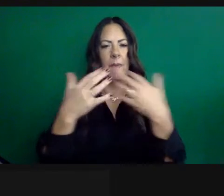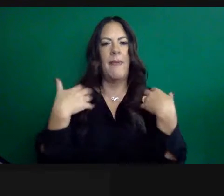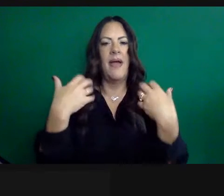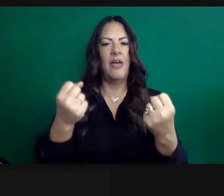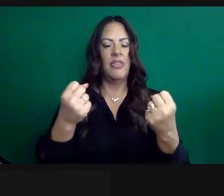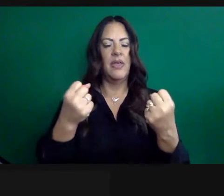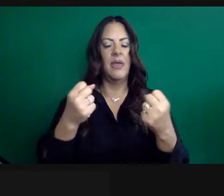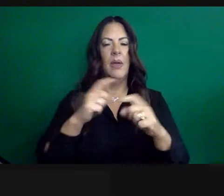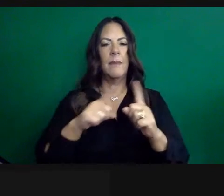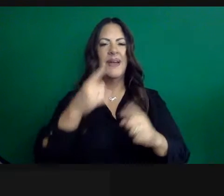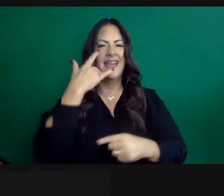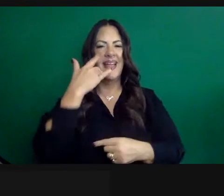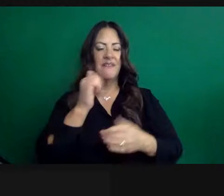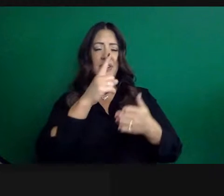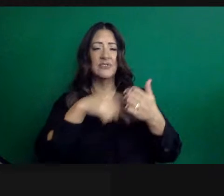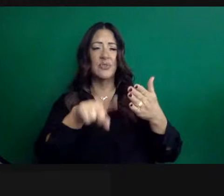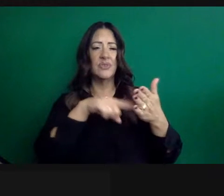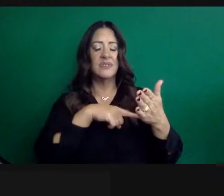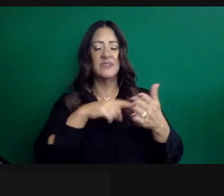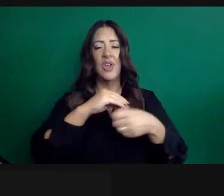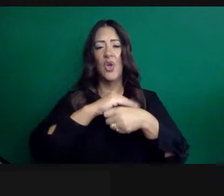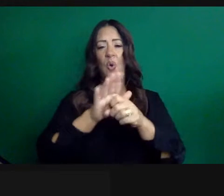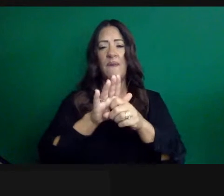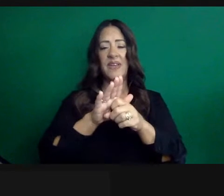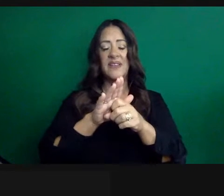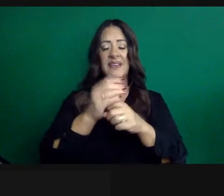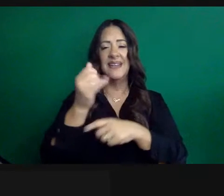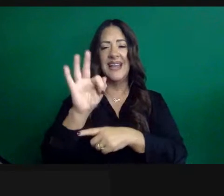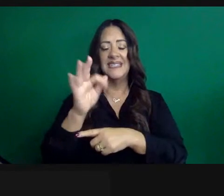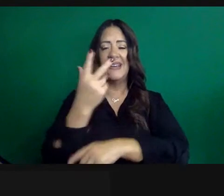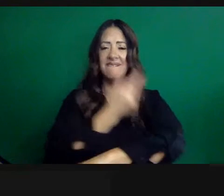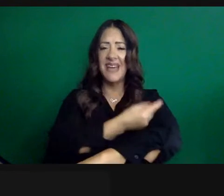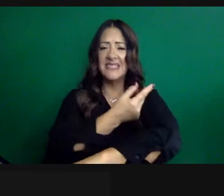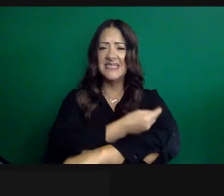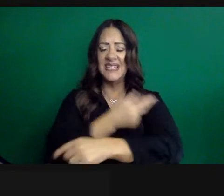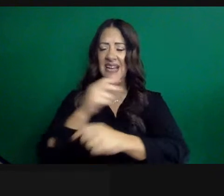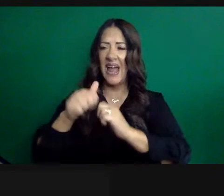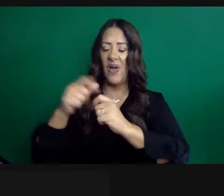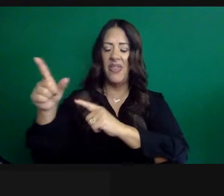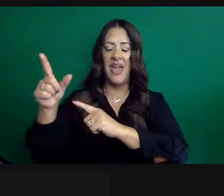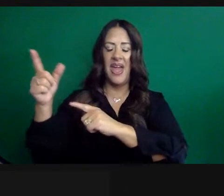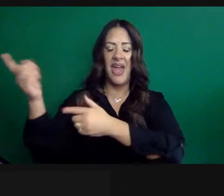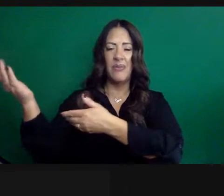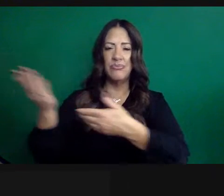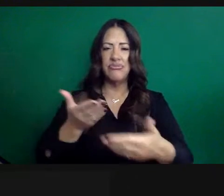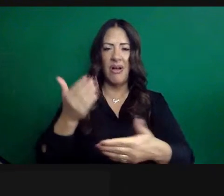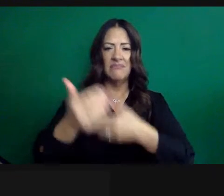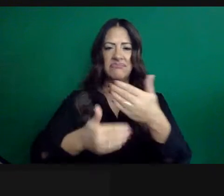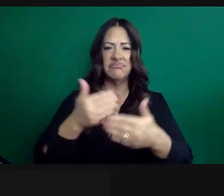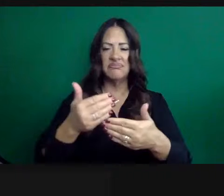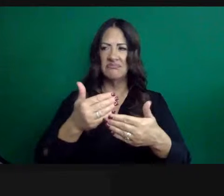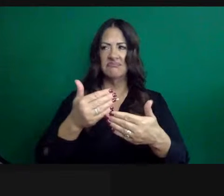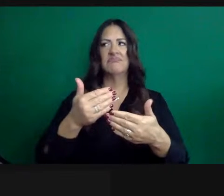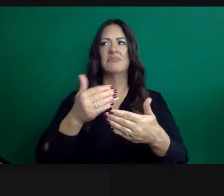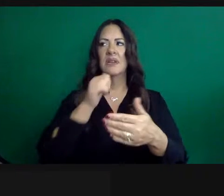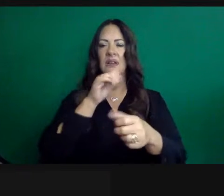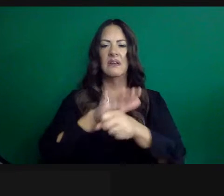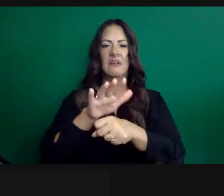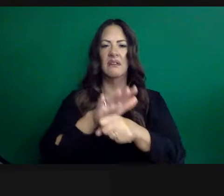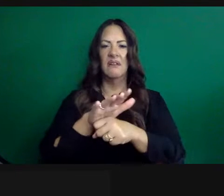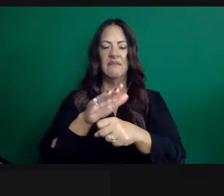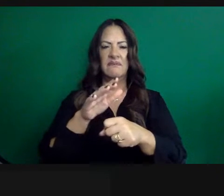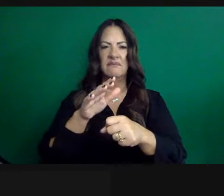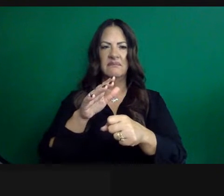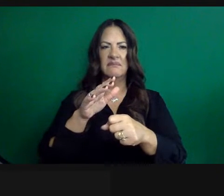have criticized the rollout of the COVID-19 vaccine. A lot of doses received, nowhere near that administered. Why is it taking